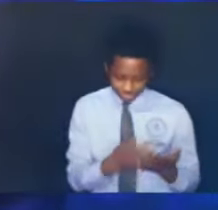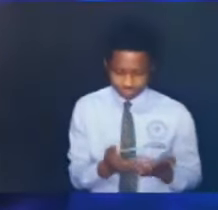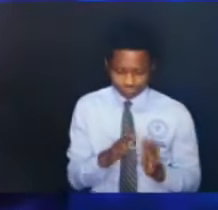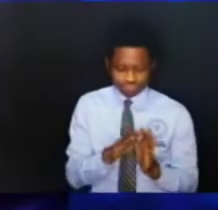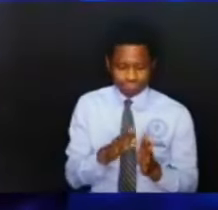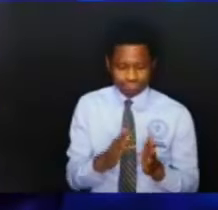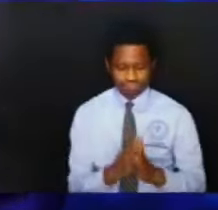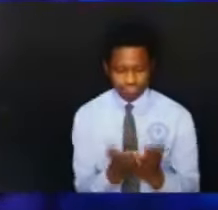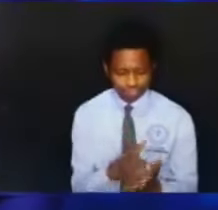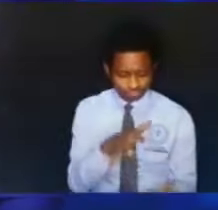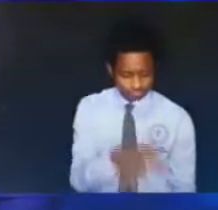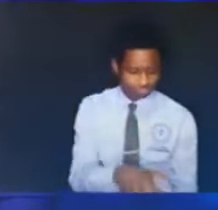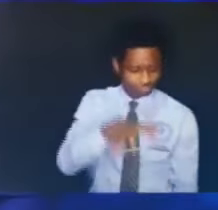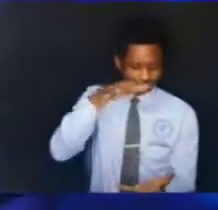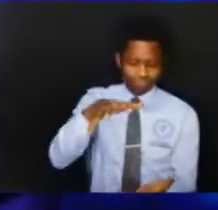Head